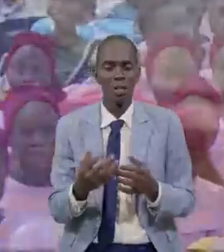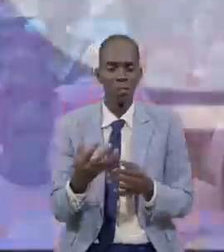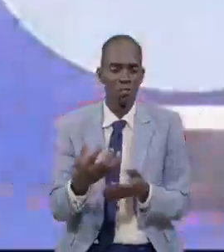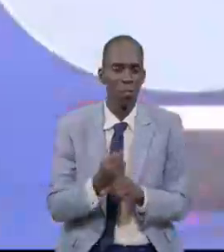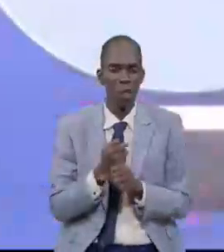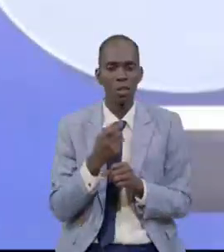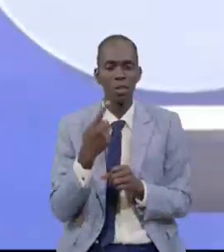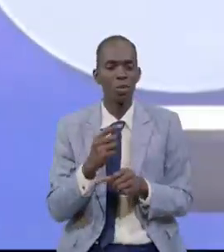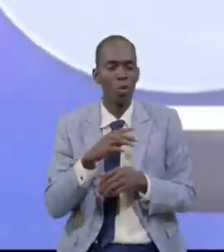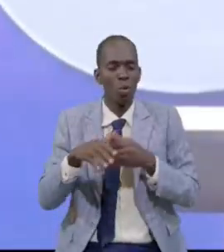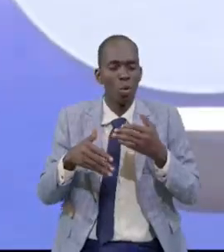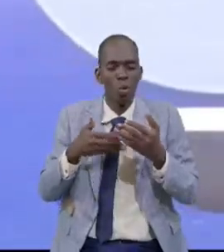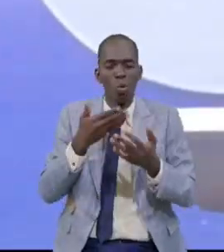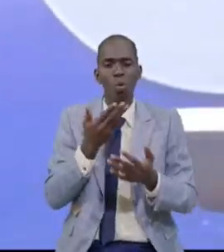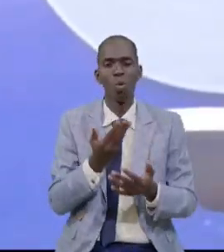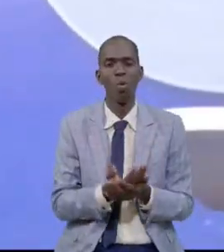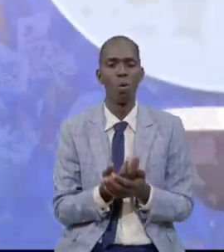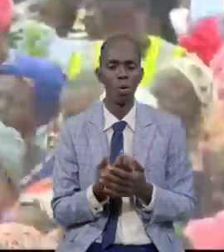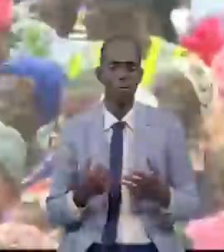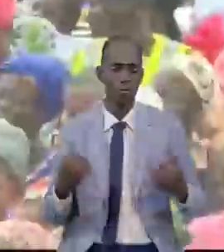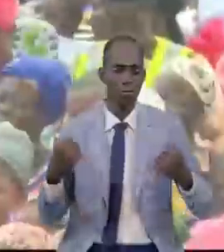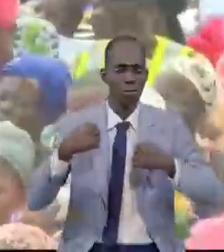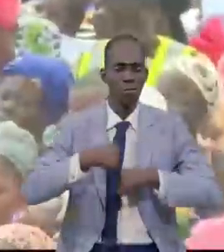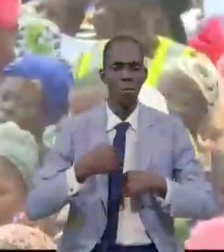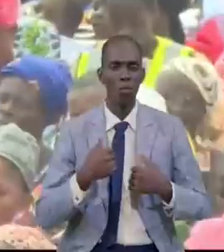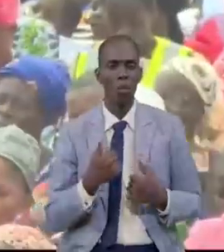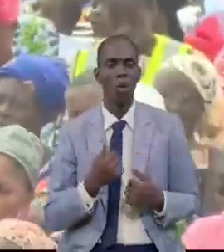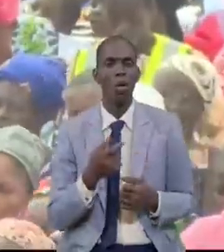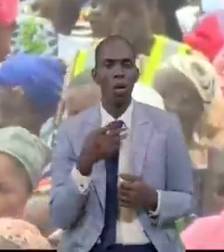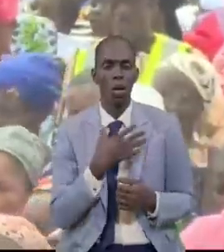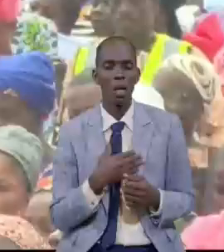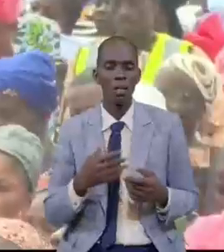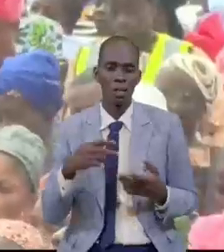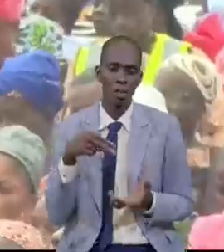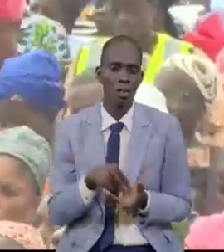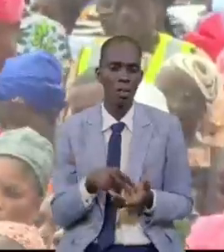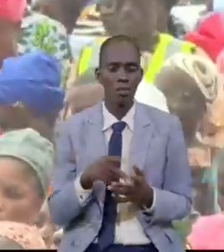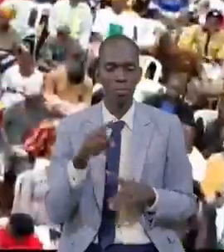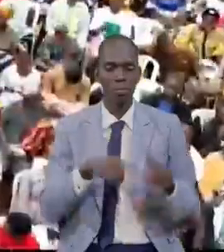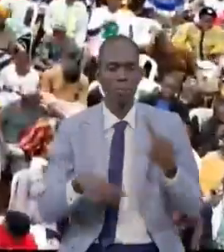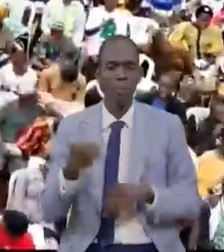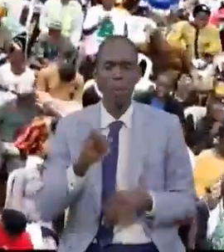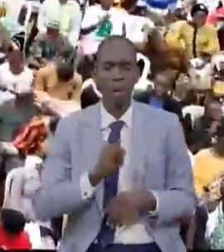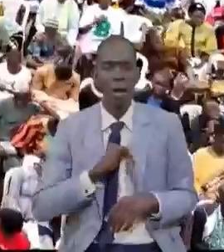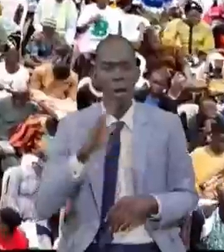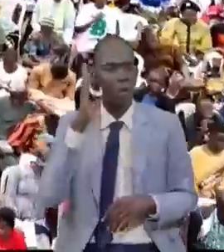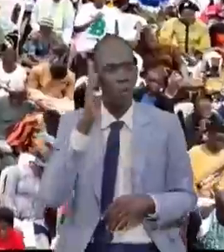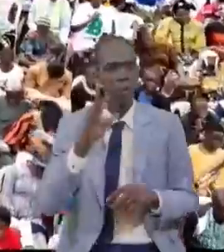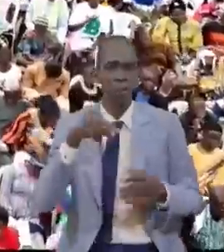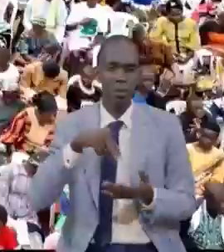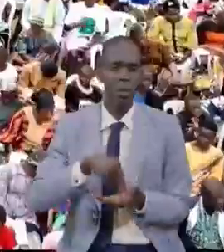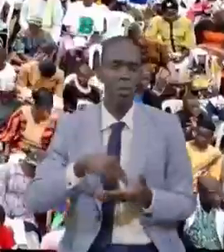to stand. I will stand. I will stand. Look at